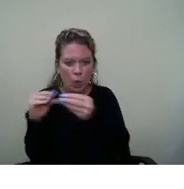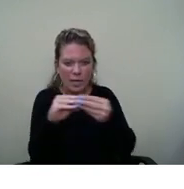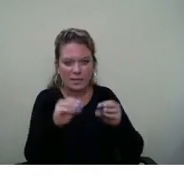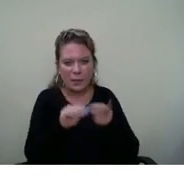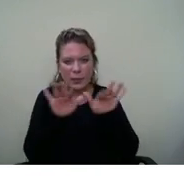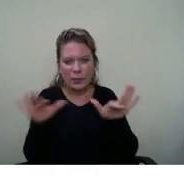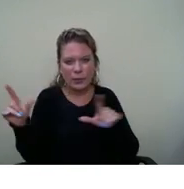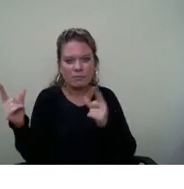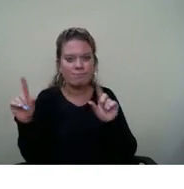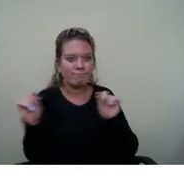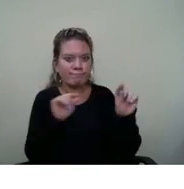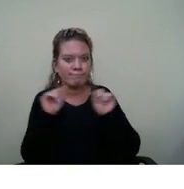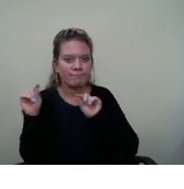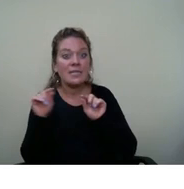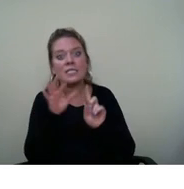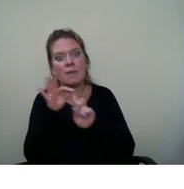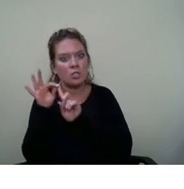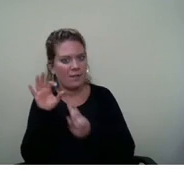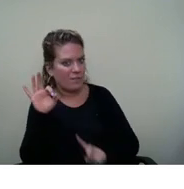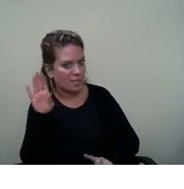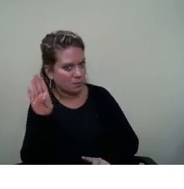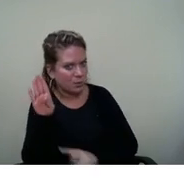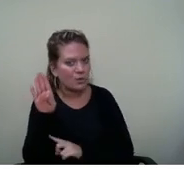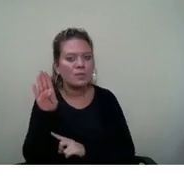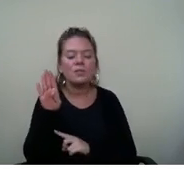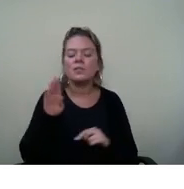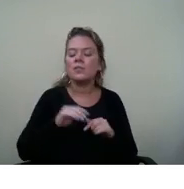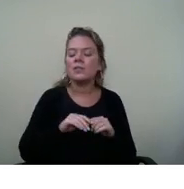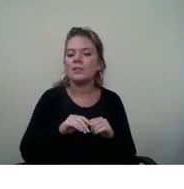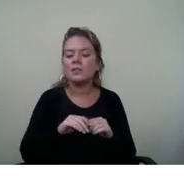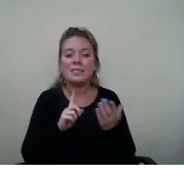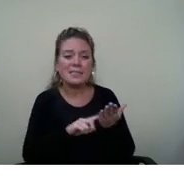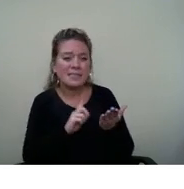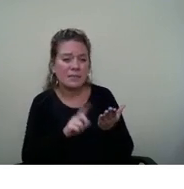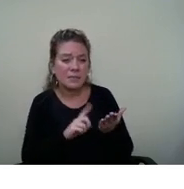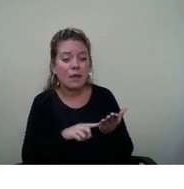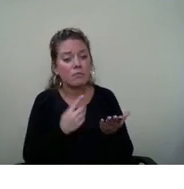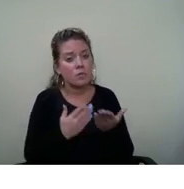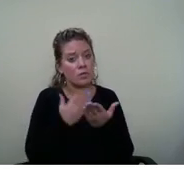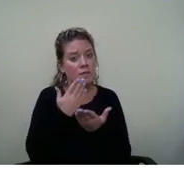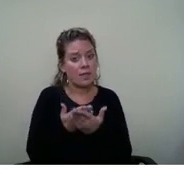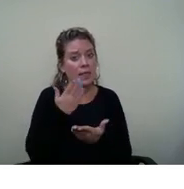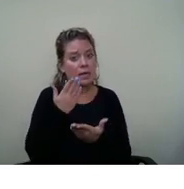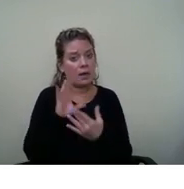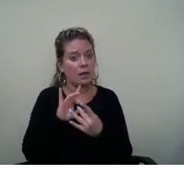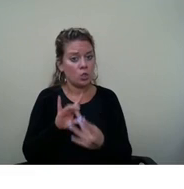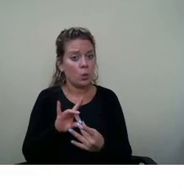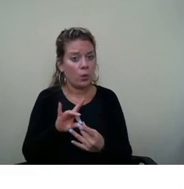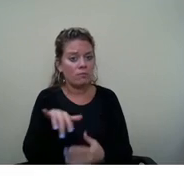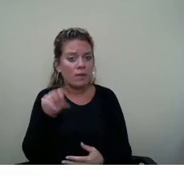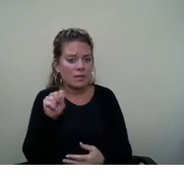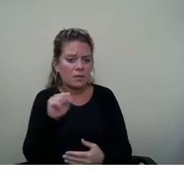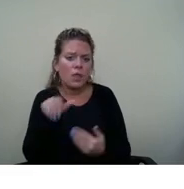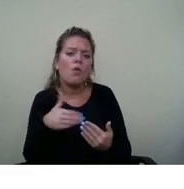especially on Facebook. This one, sometimes there is an air of validity to it. I mean, and all of these are